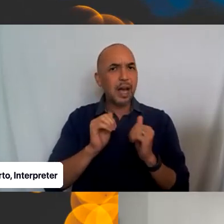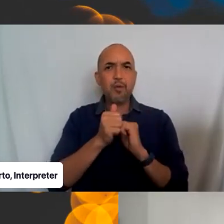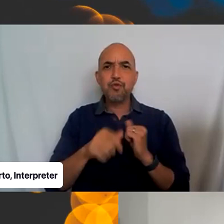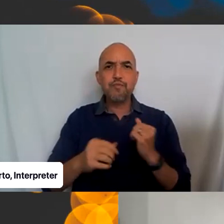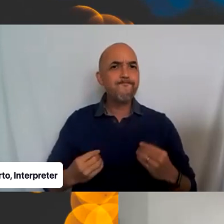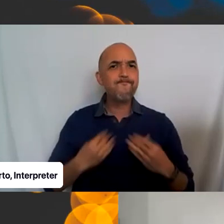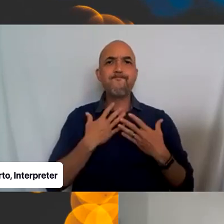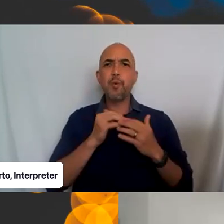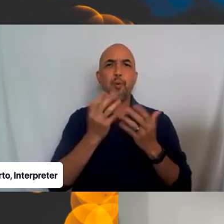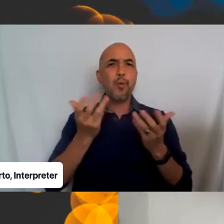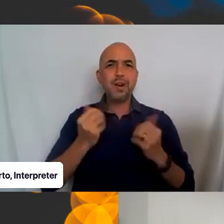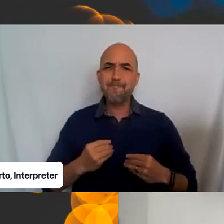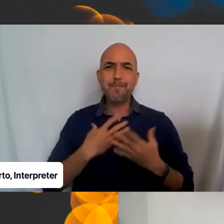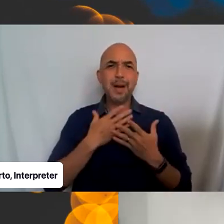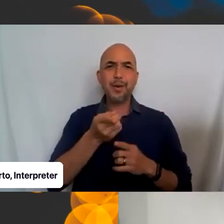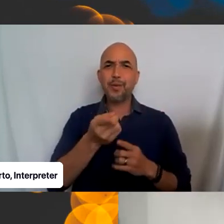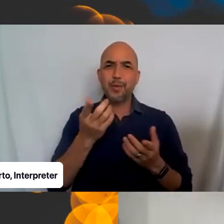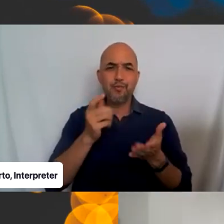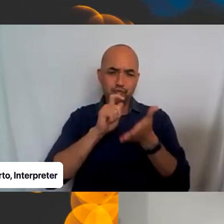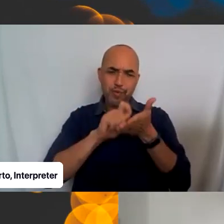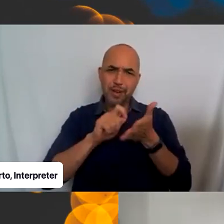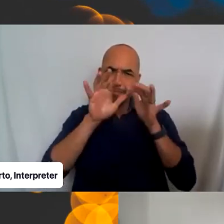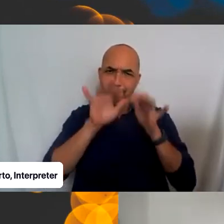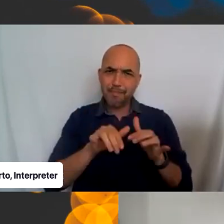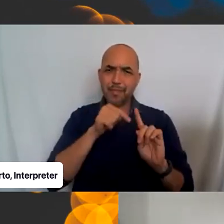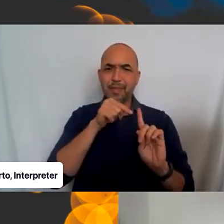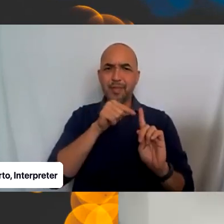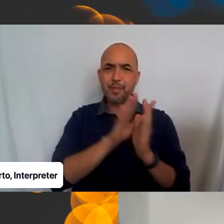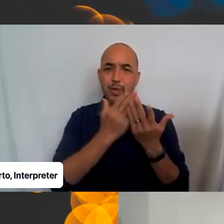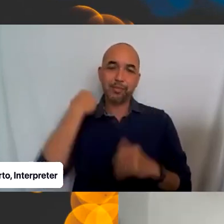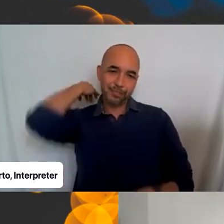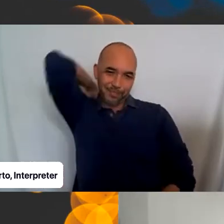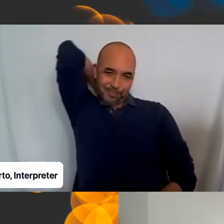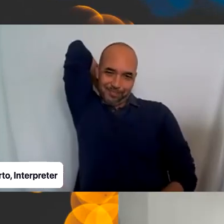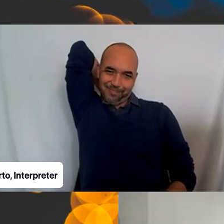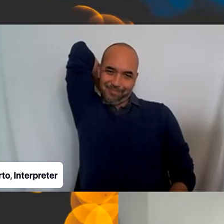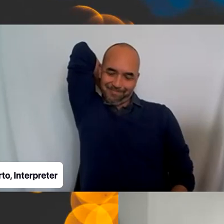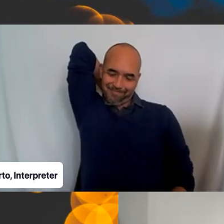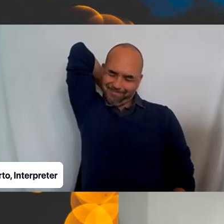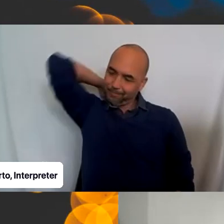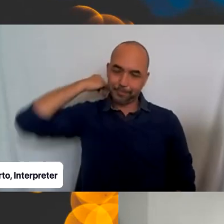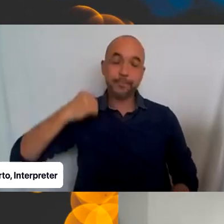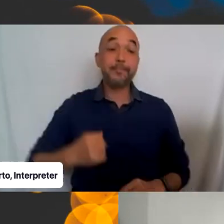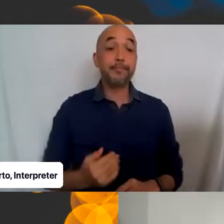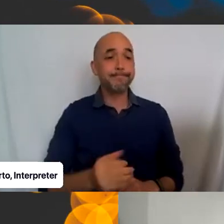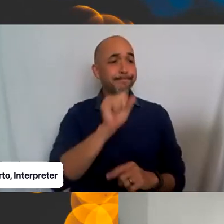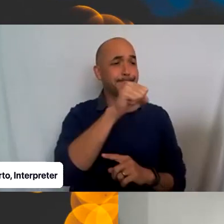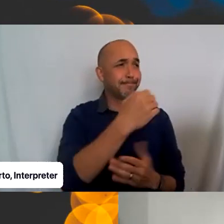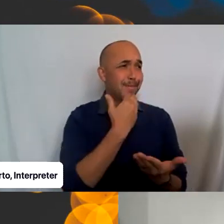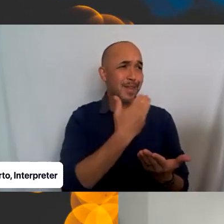story? Yes, absolutely. First of all, yes, thank you so much for having me. I'm so happy to be here.